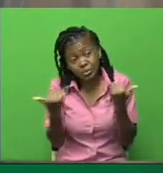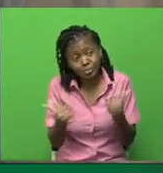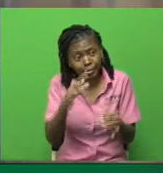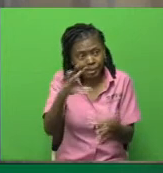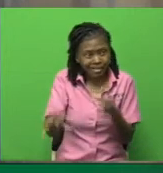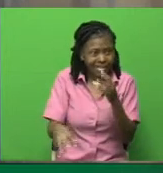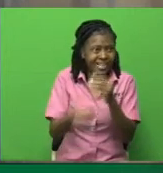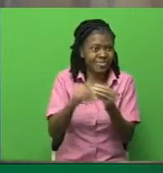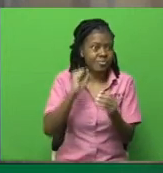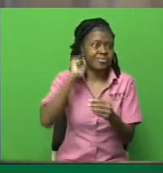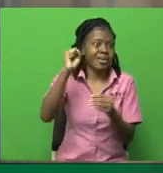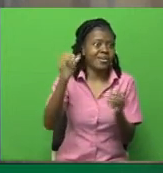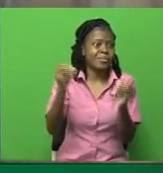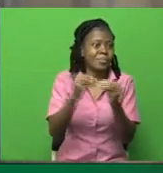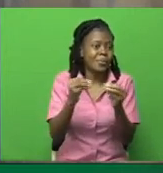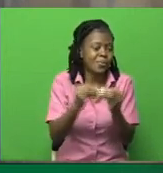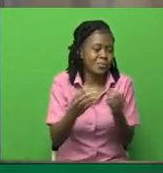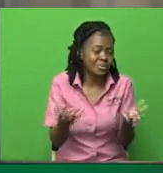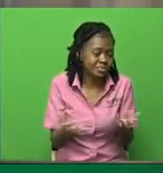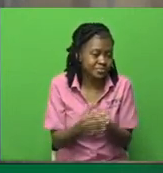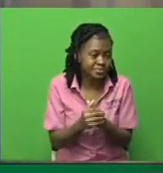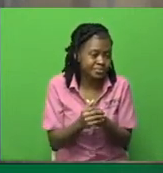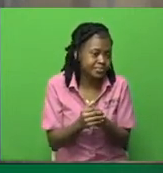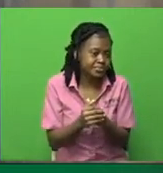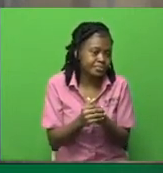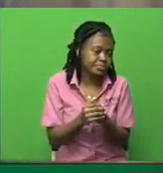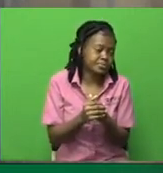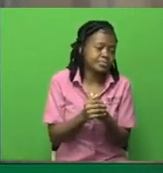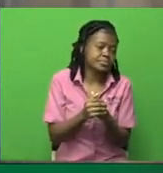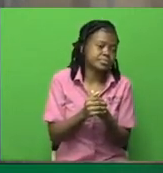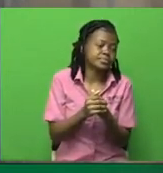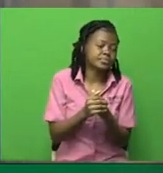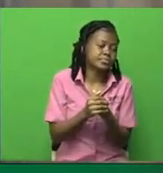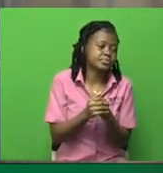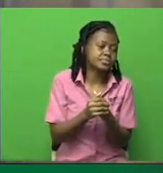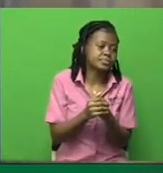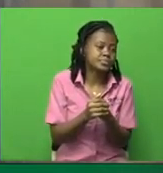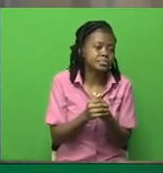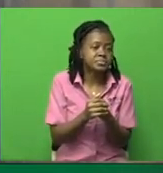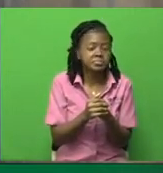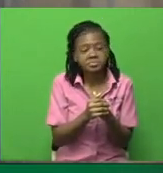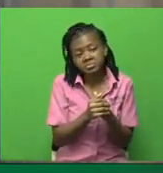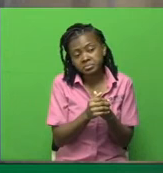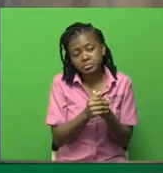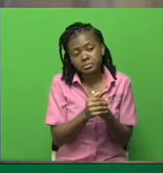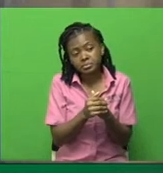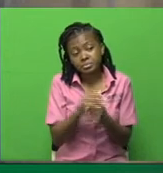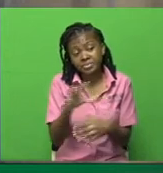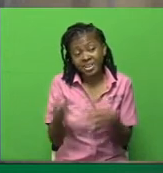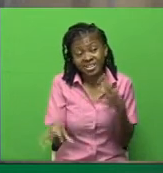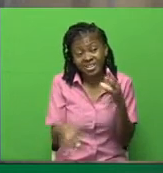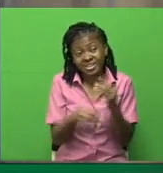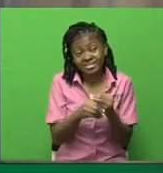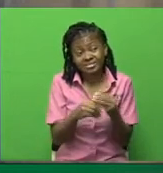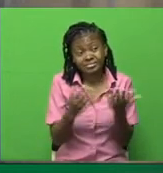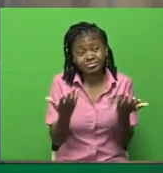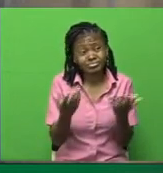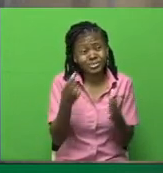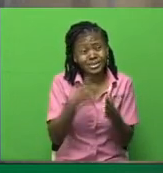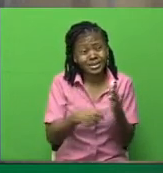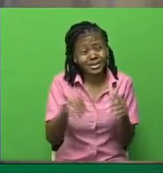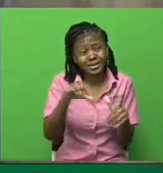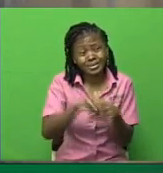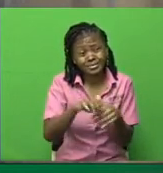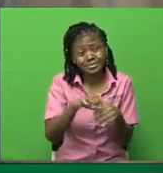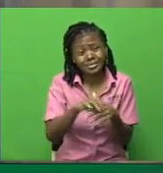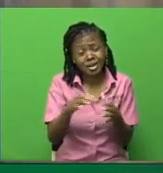a great guess the greatest nuisance tax must be what is about a fifth fuel price increase since